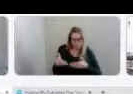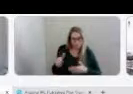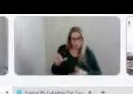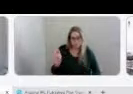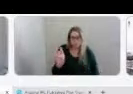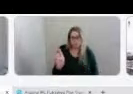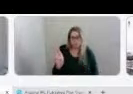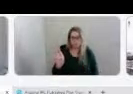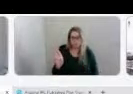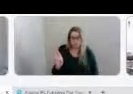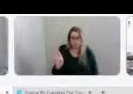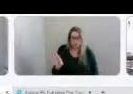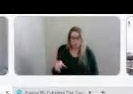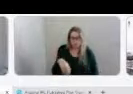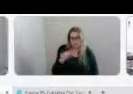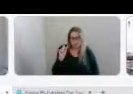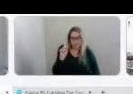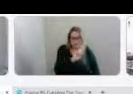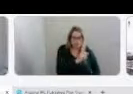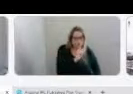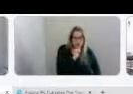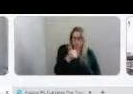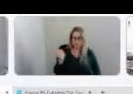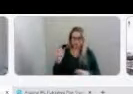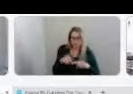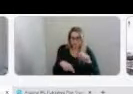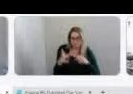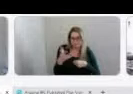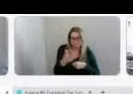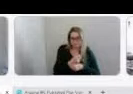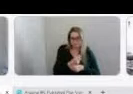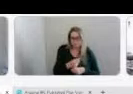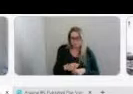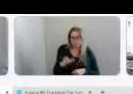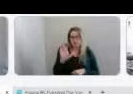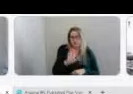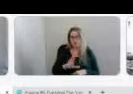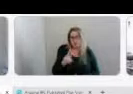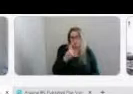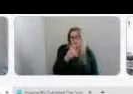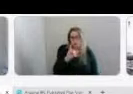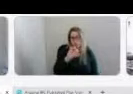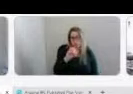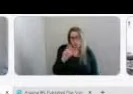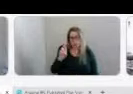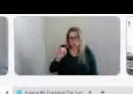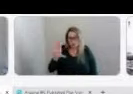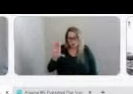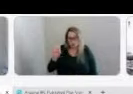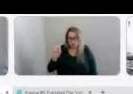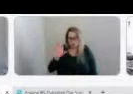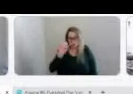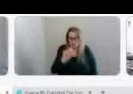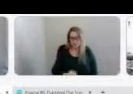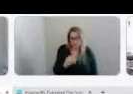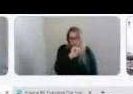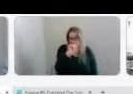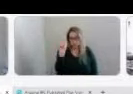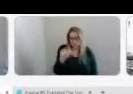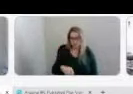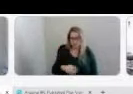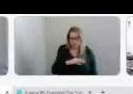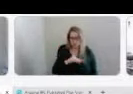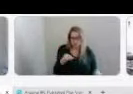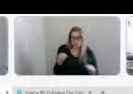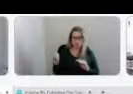win in kogi's camp the area north of rio rico and south of tucson have been moved to district